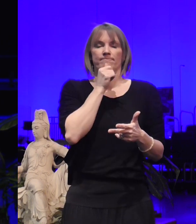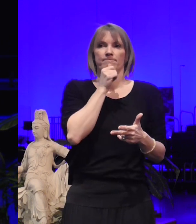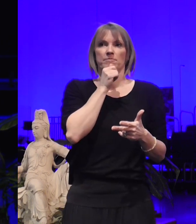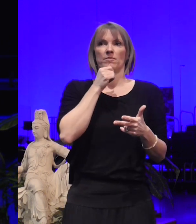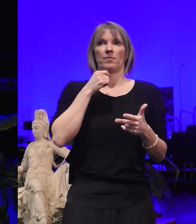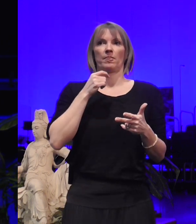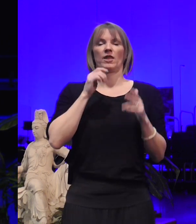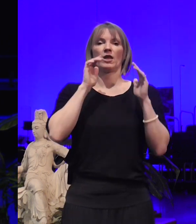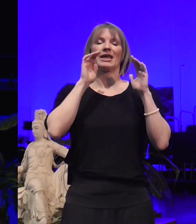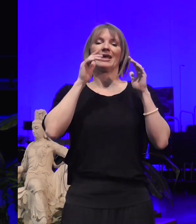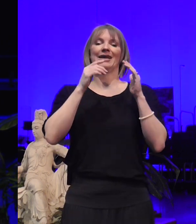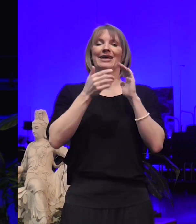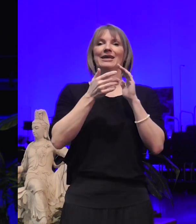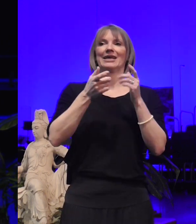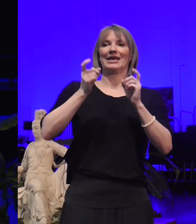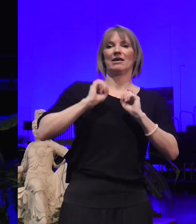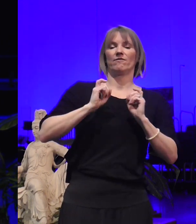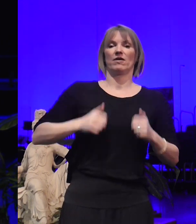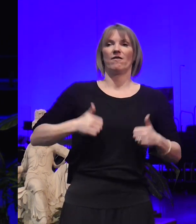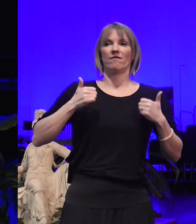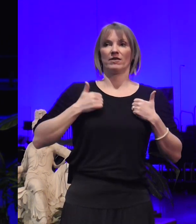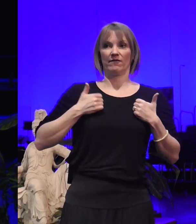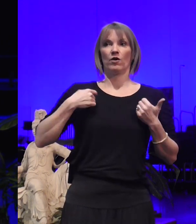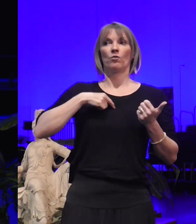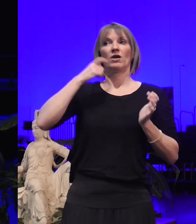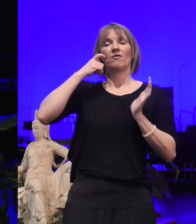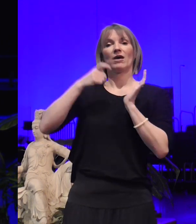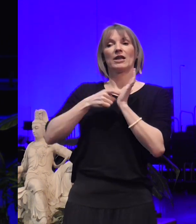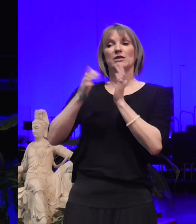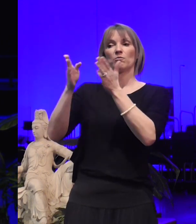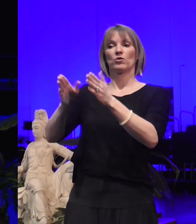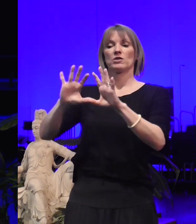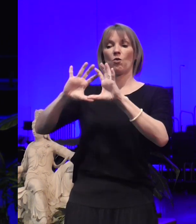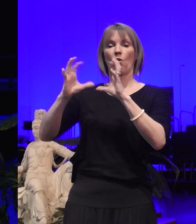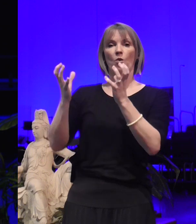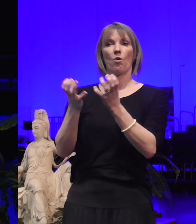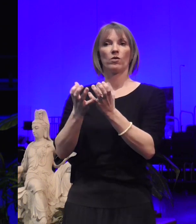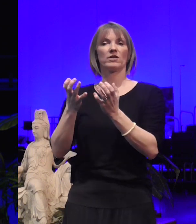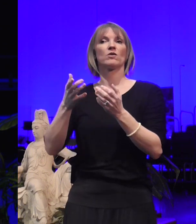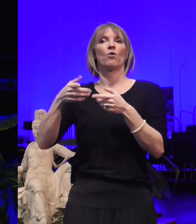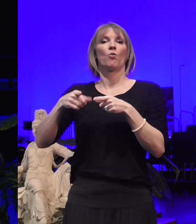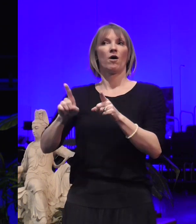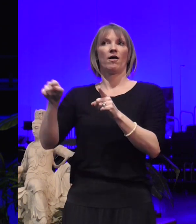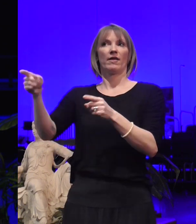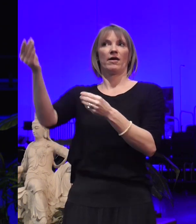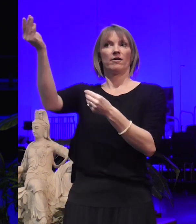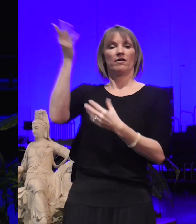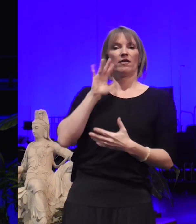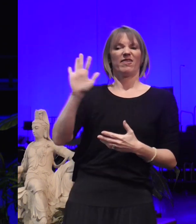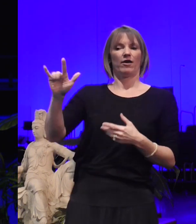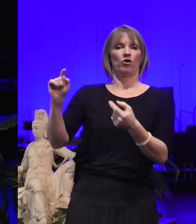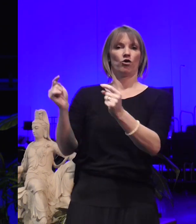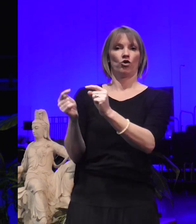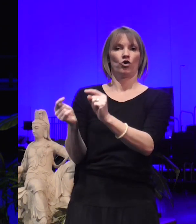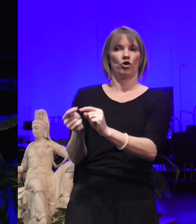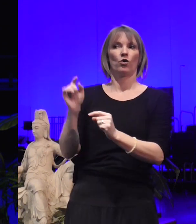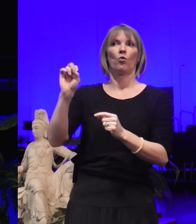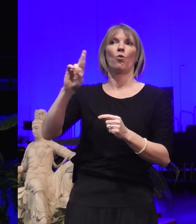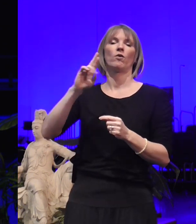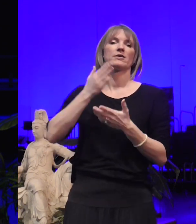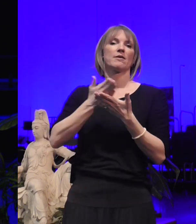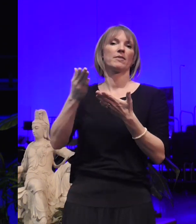we have a high enough consciousness that we can behold someone's wholeness while they share with us a hurt or a